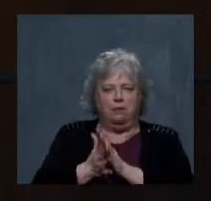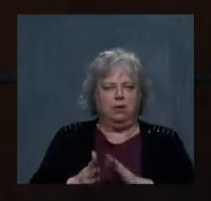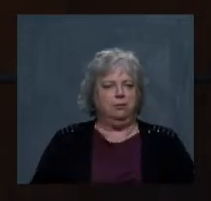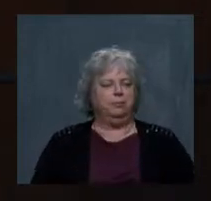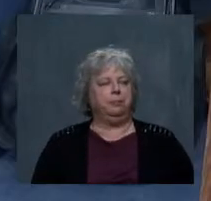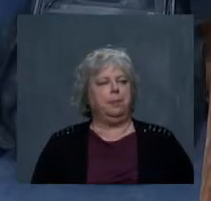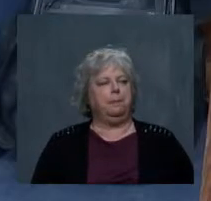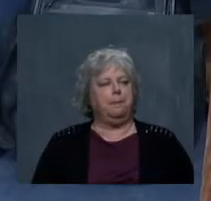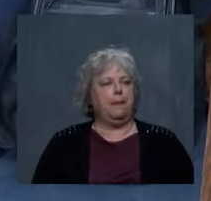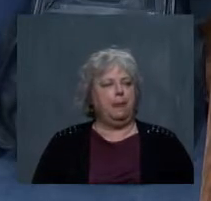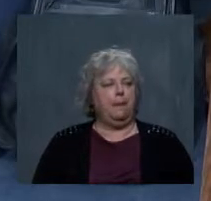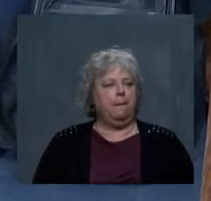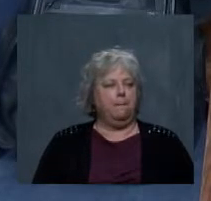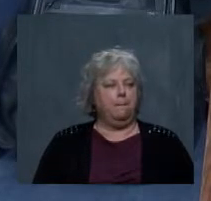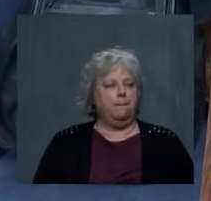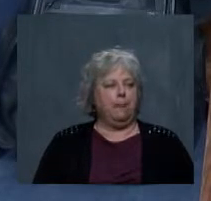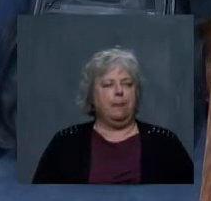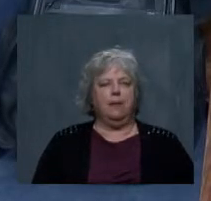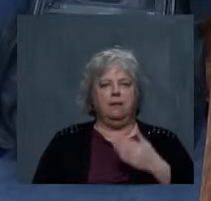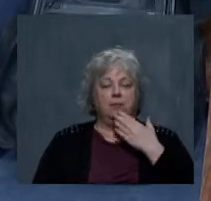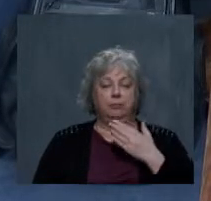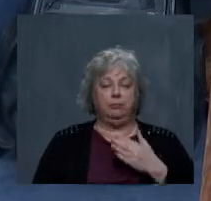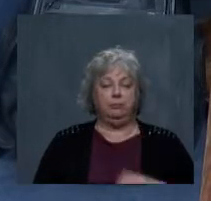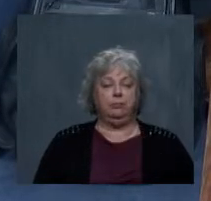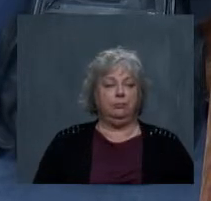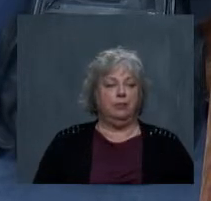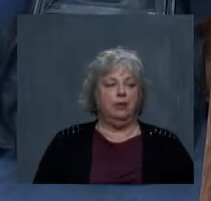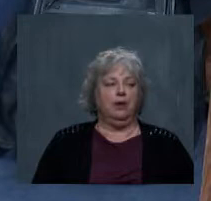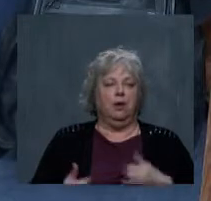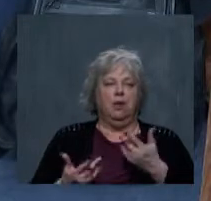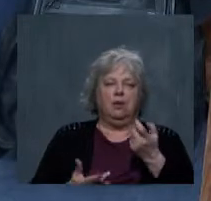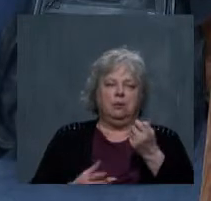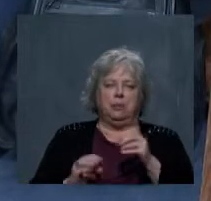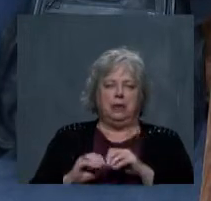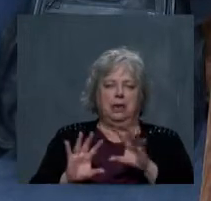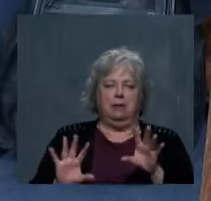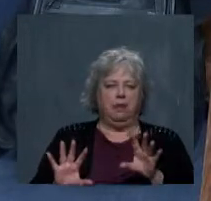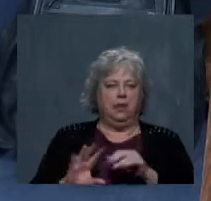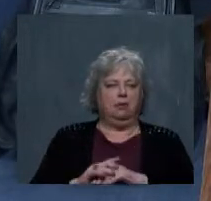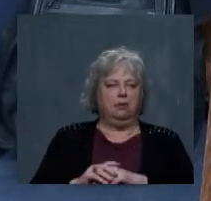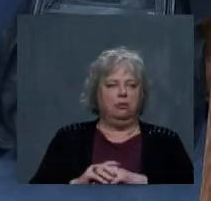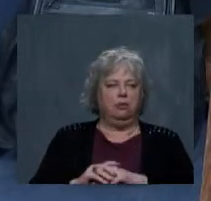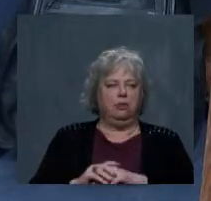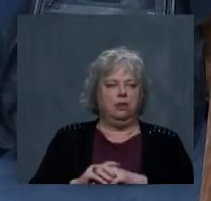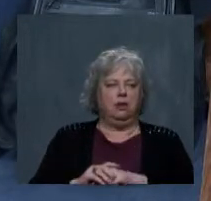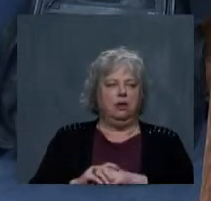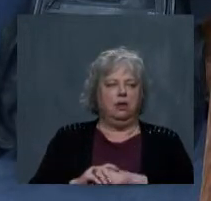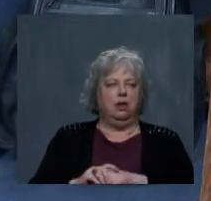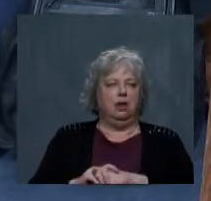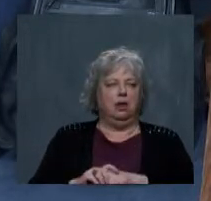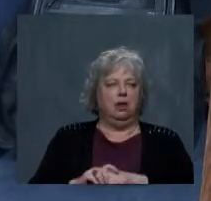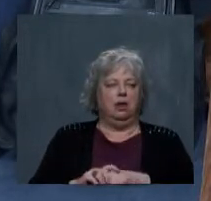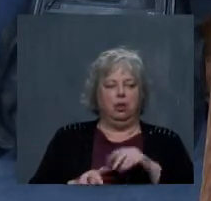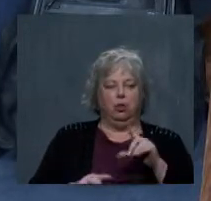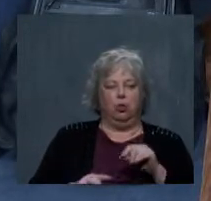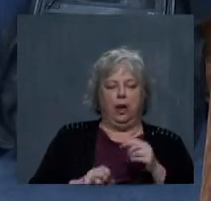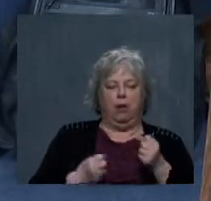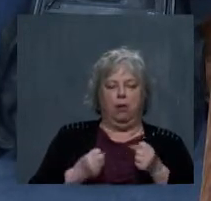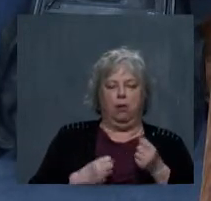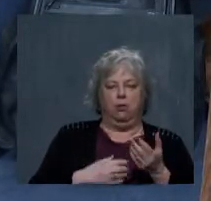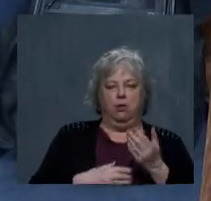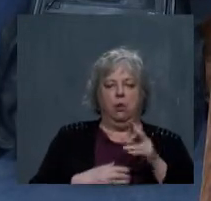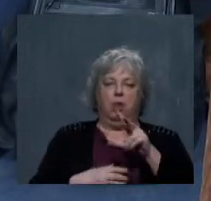Thank you, Vice Chairman Bubbas. Just to offer a little bit of clarification, the 20 and the 30 vehicles that